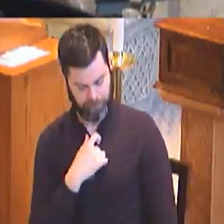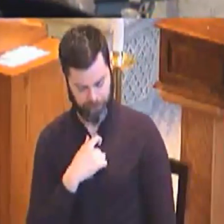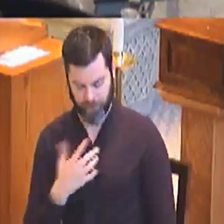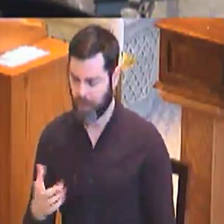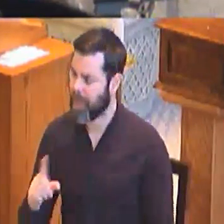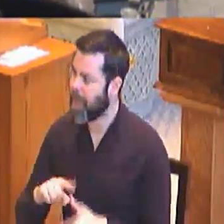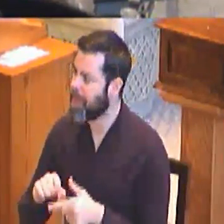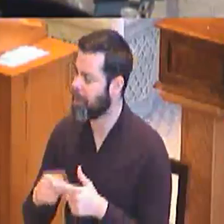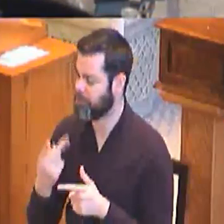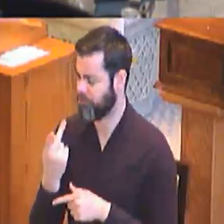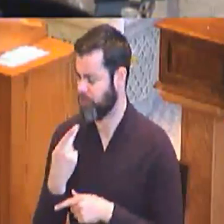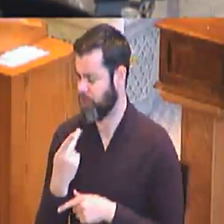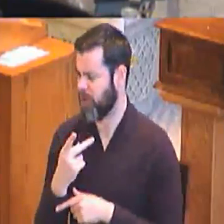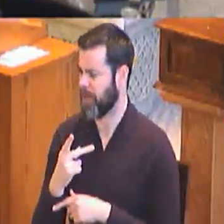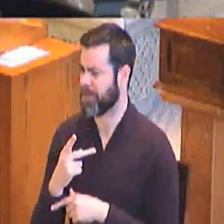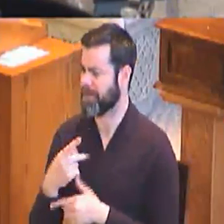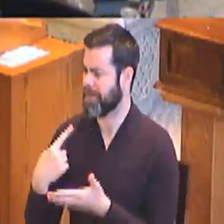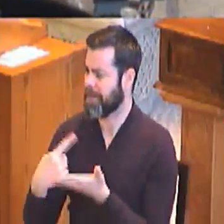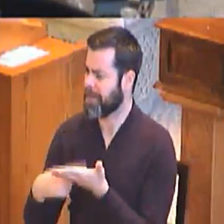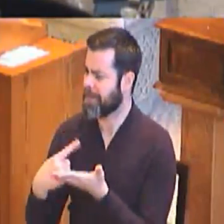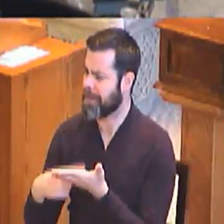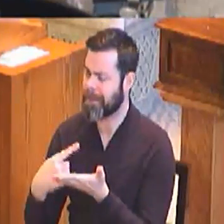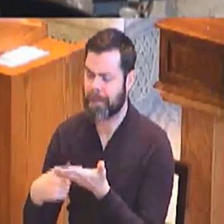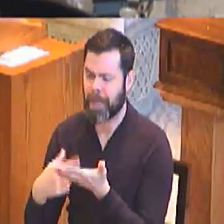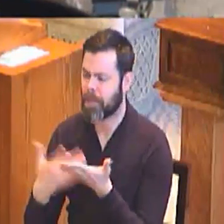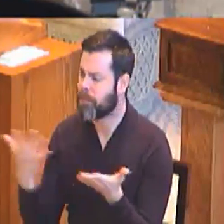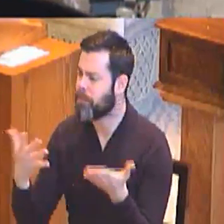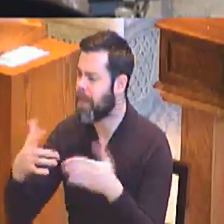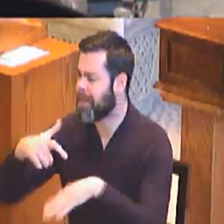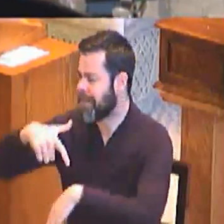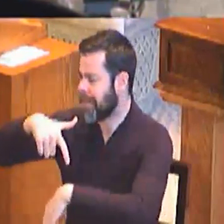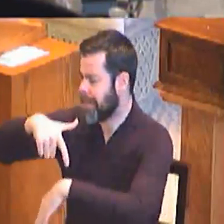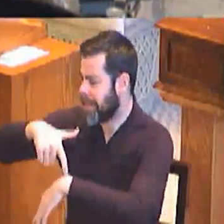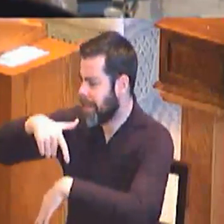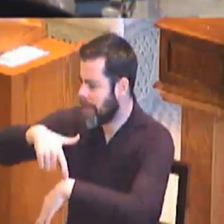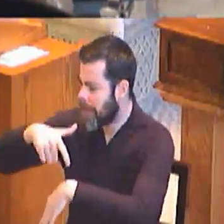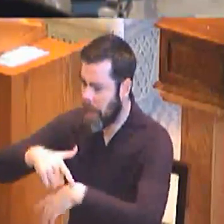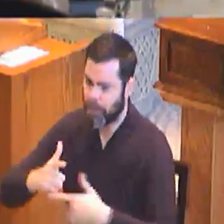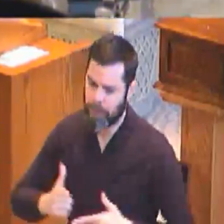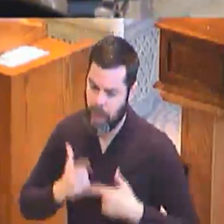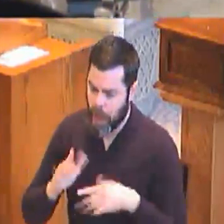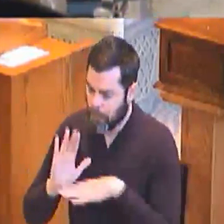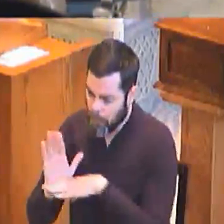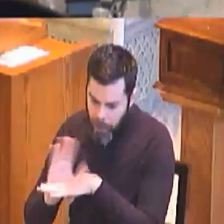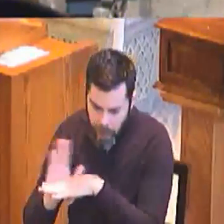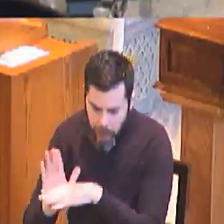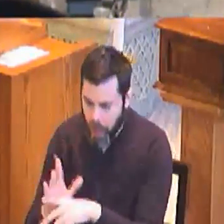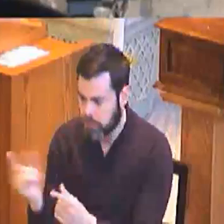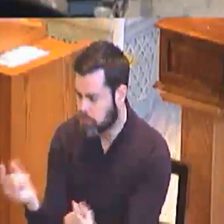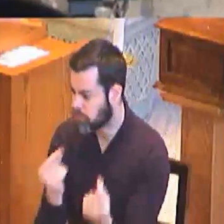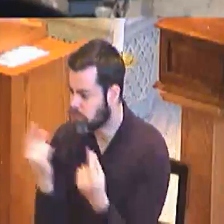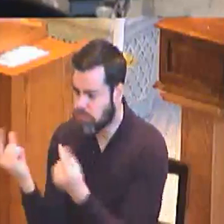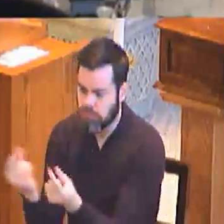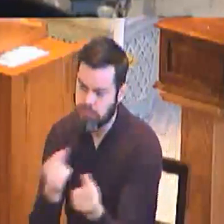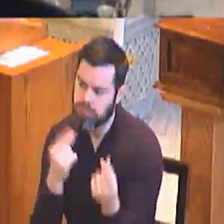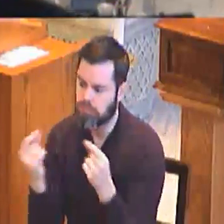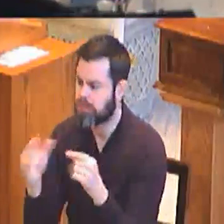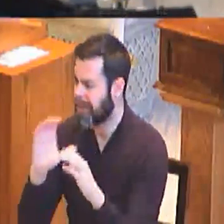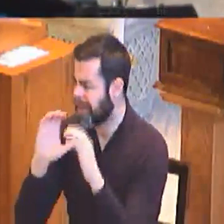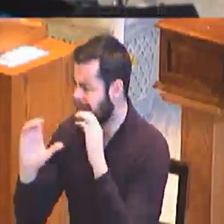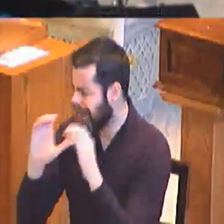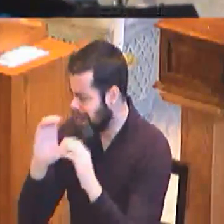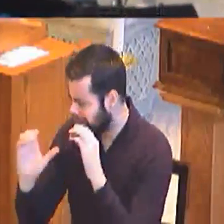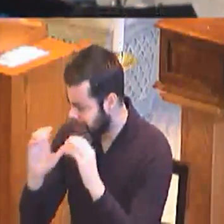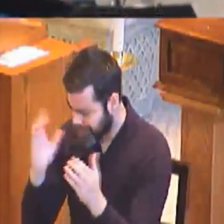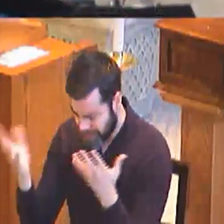a conversation about time, and we were talking about how busy life can be sometimes. And we got into this conversation